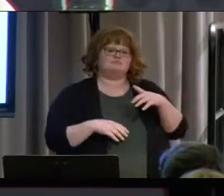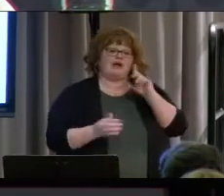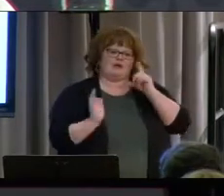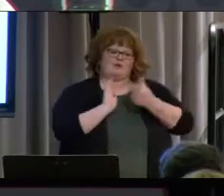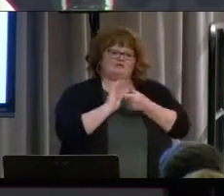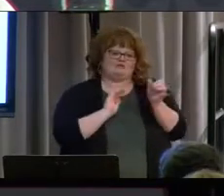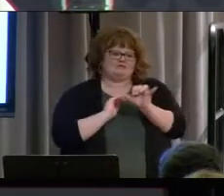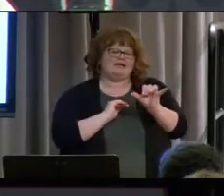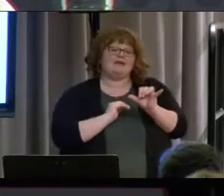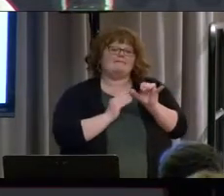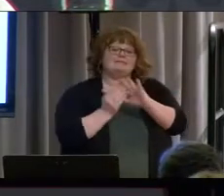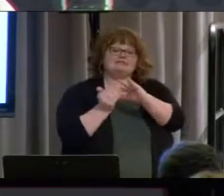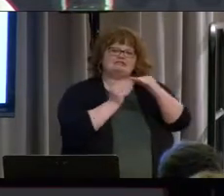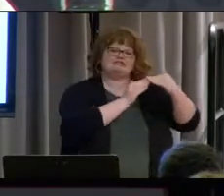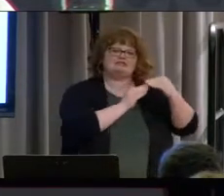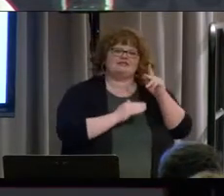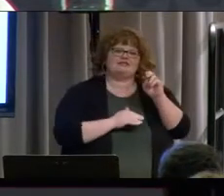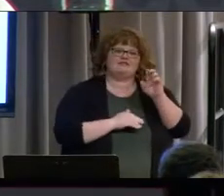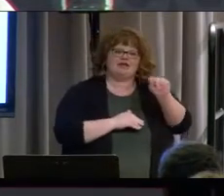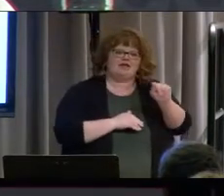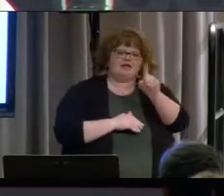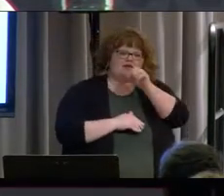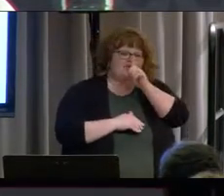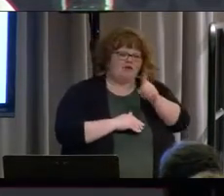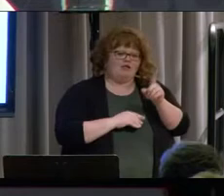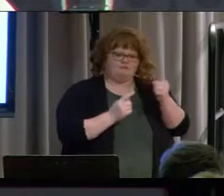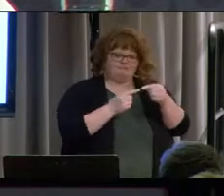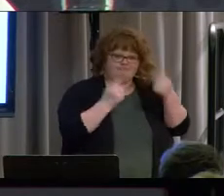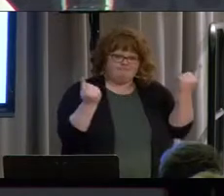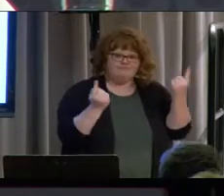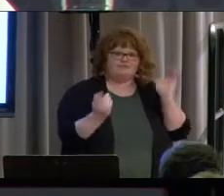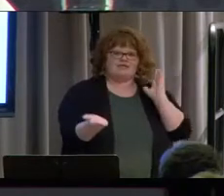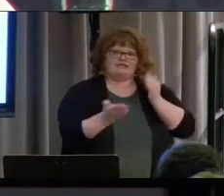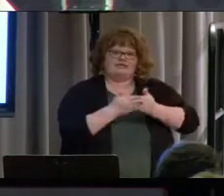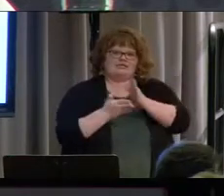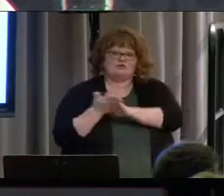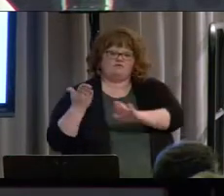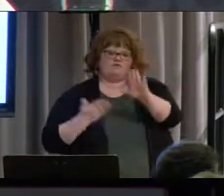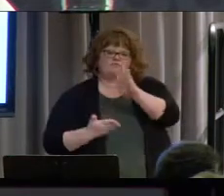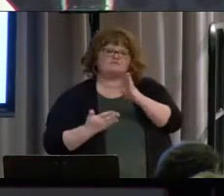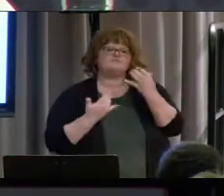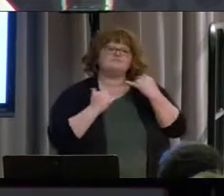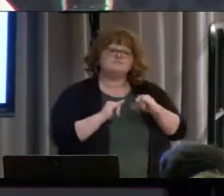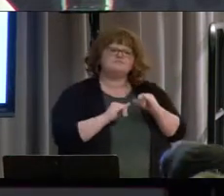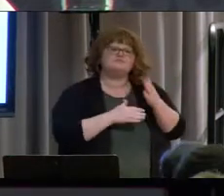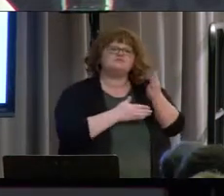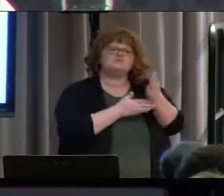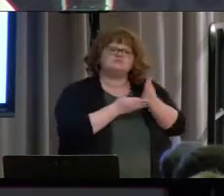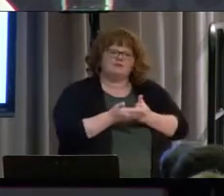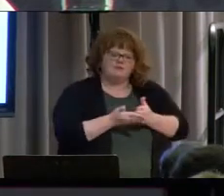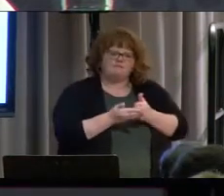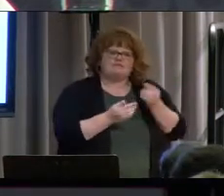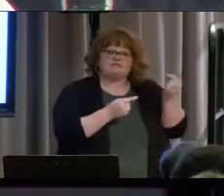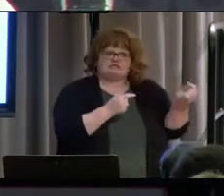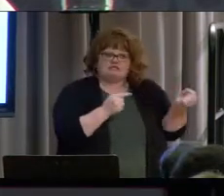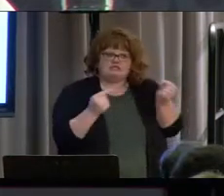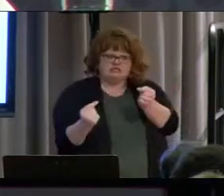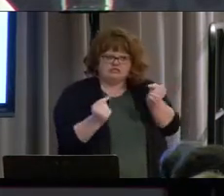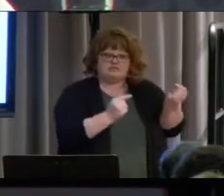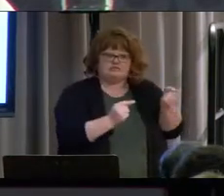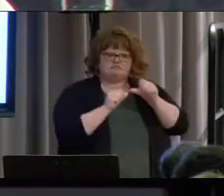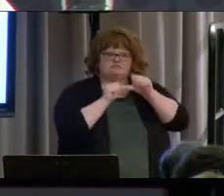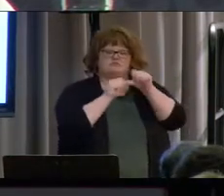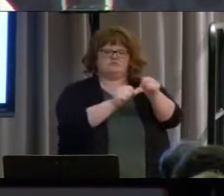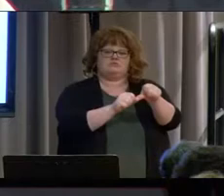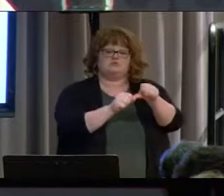very polarized against the university, and there's still some of those underlying tensions, because keep in mind,